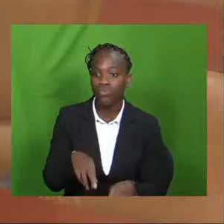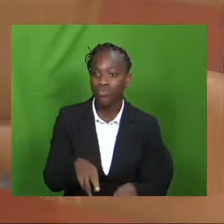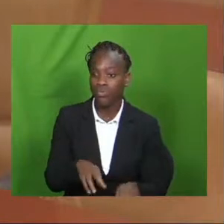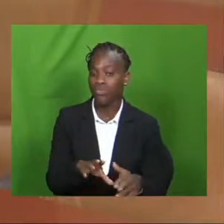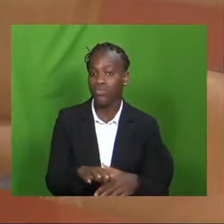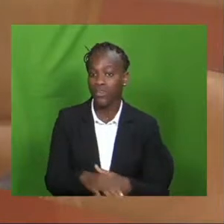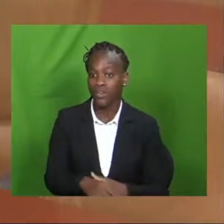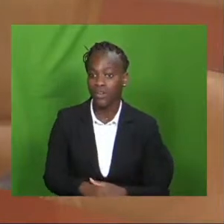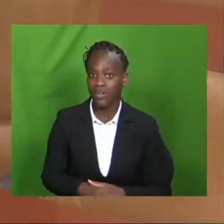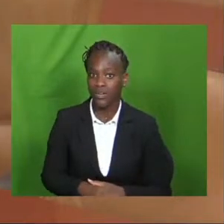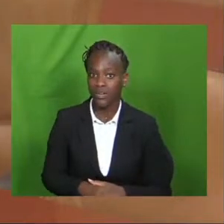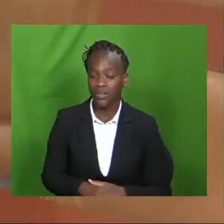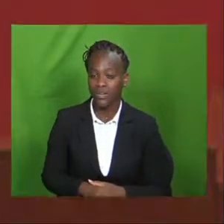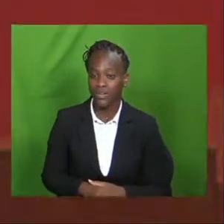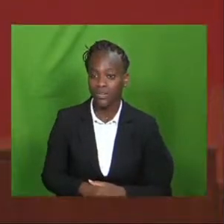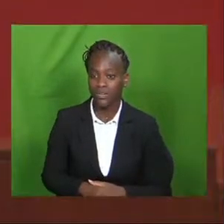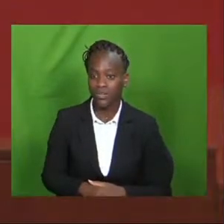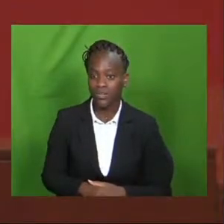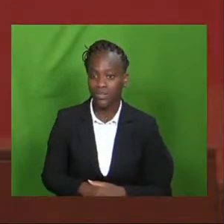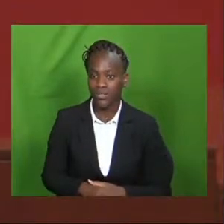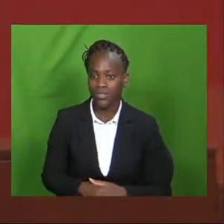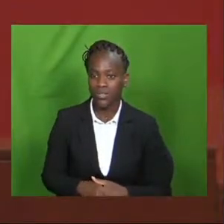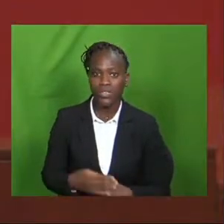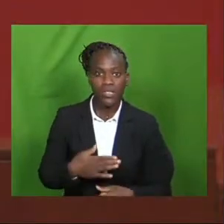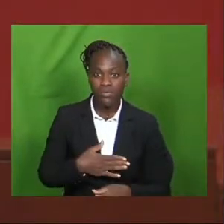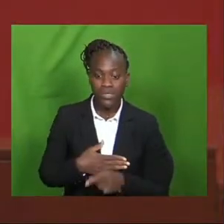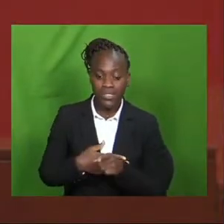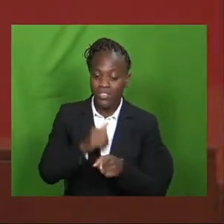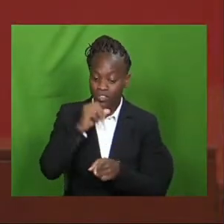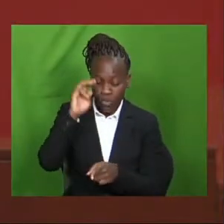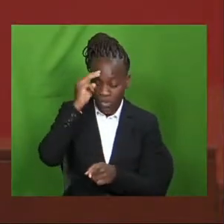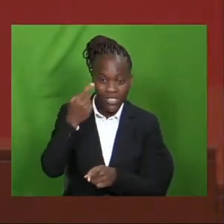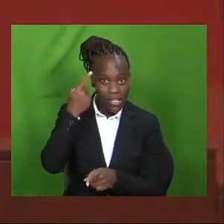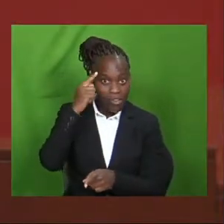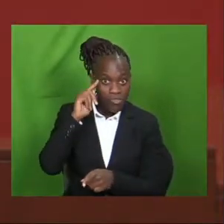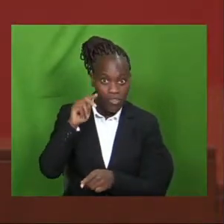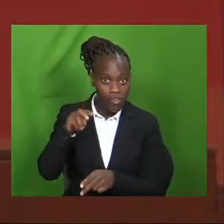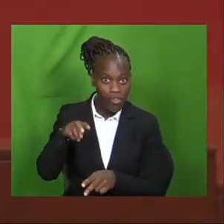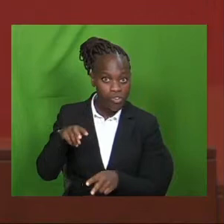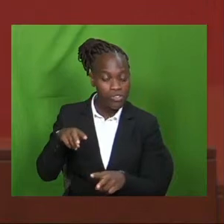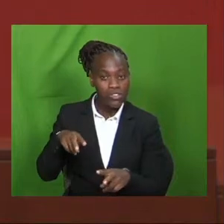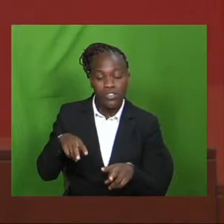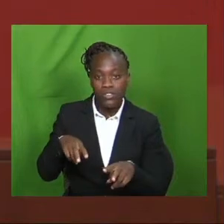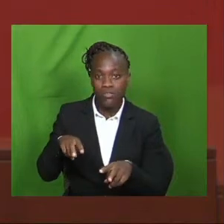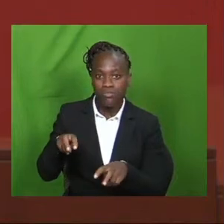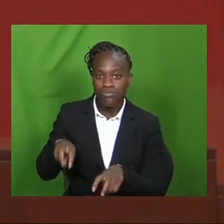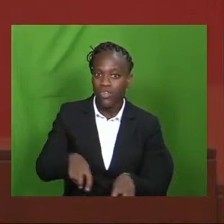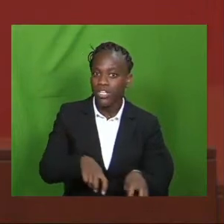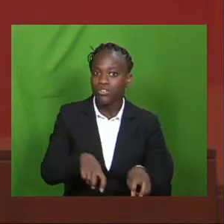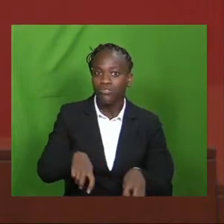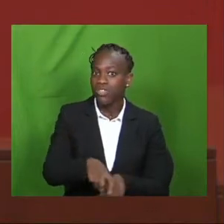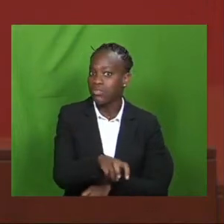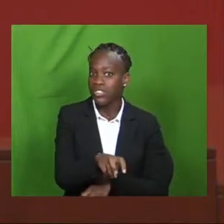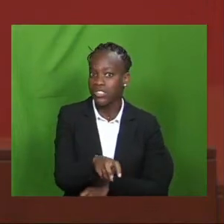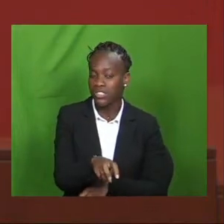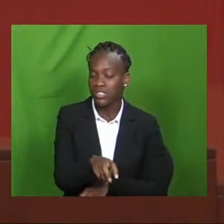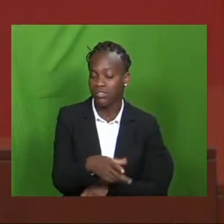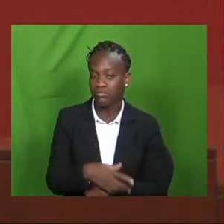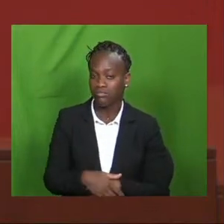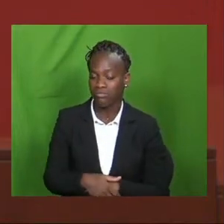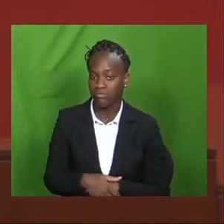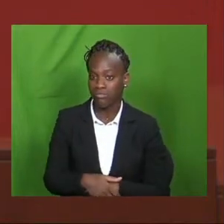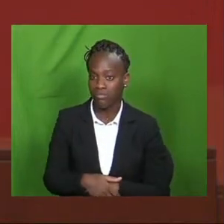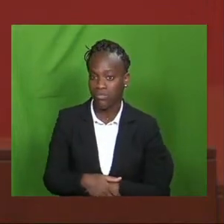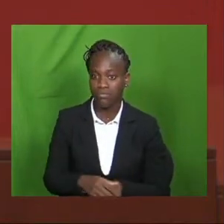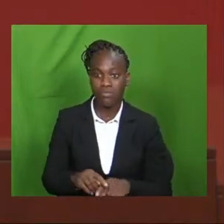liaising, assist. He's not the minister for transportation. Yes, so assist by liaising with his counterparts to see how that can be done in